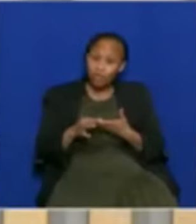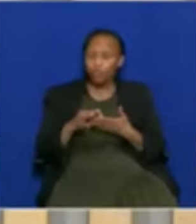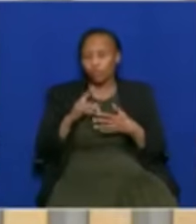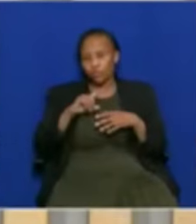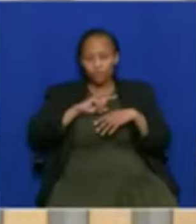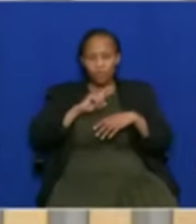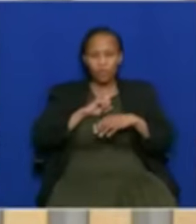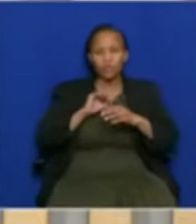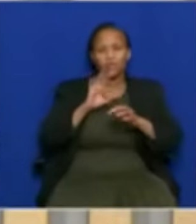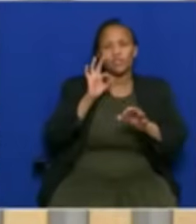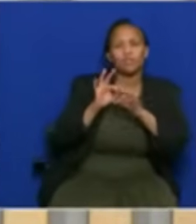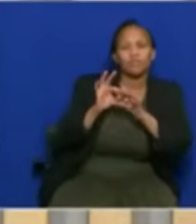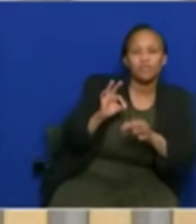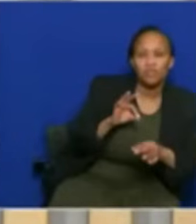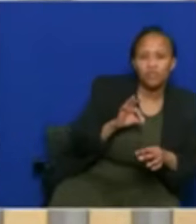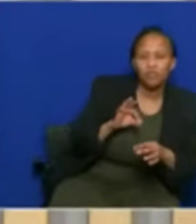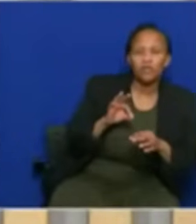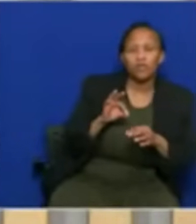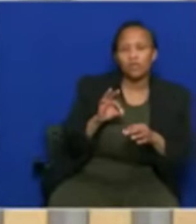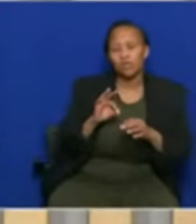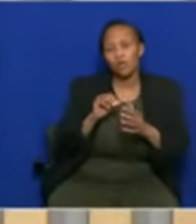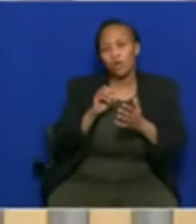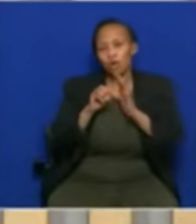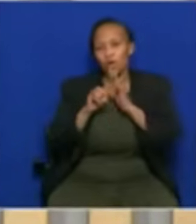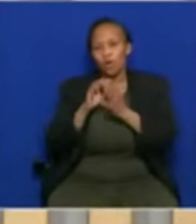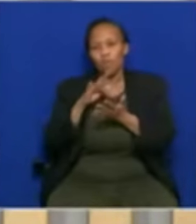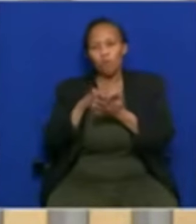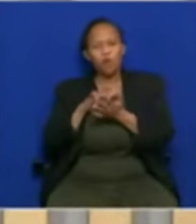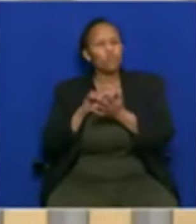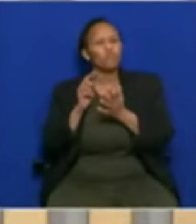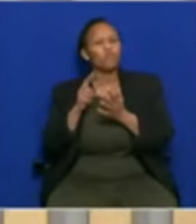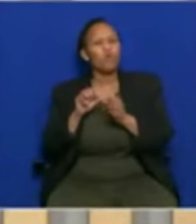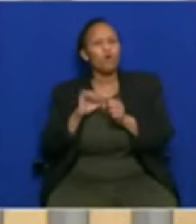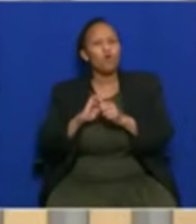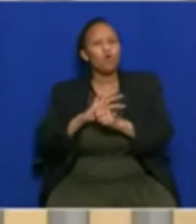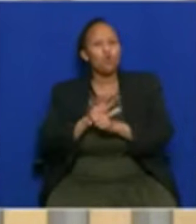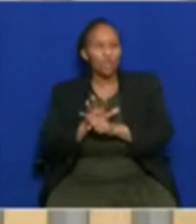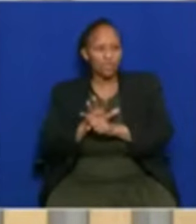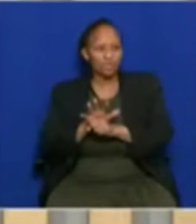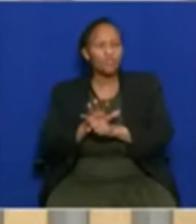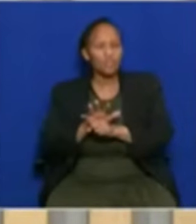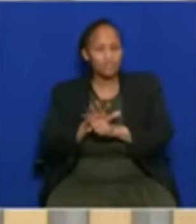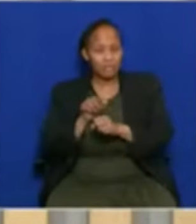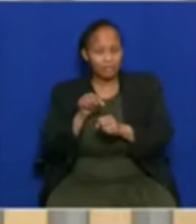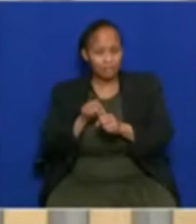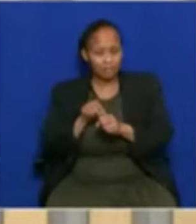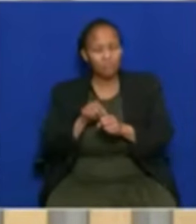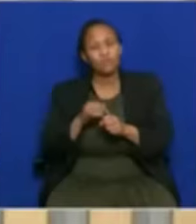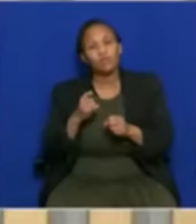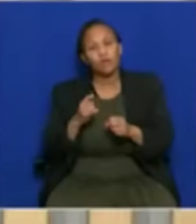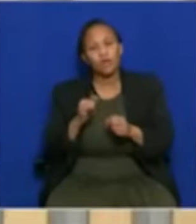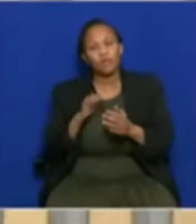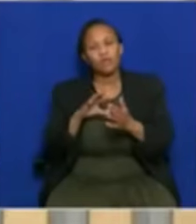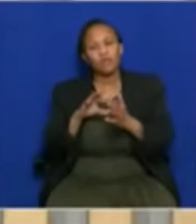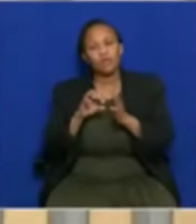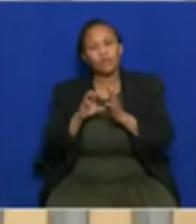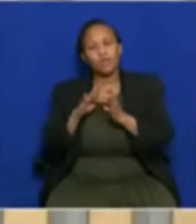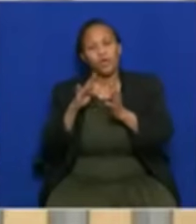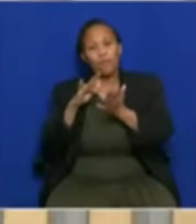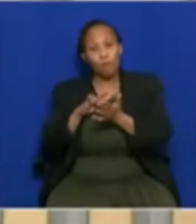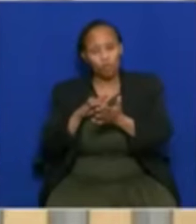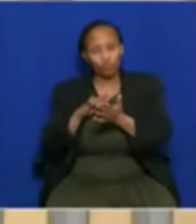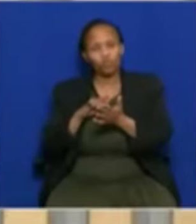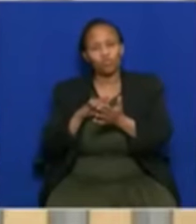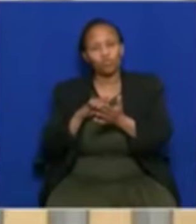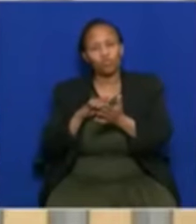covert post, meaning that it's a sensitive post in a place that not really much people know about